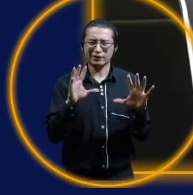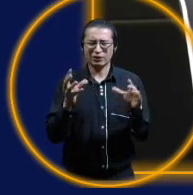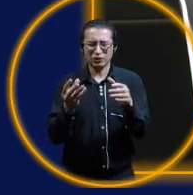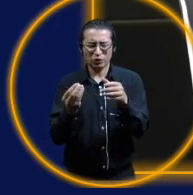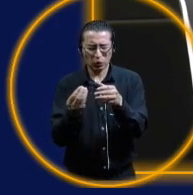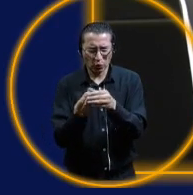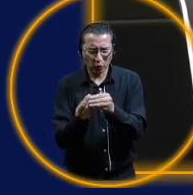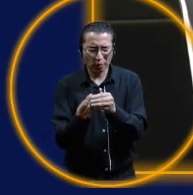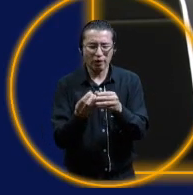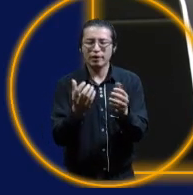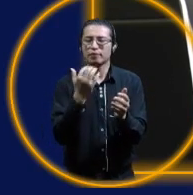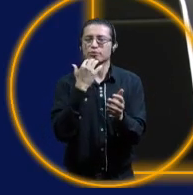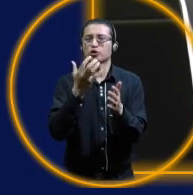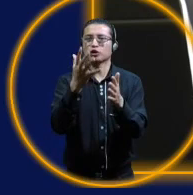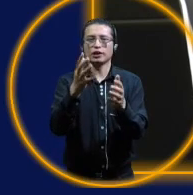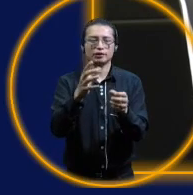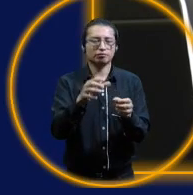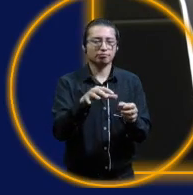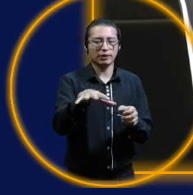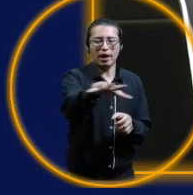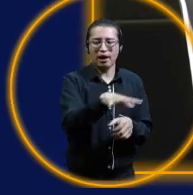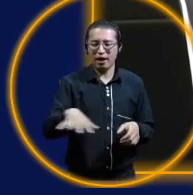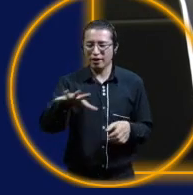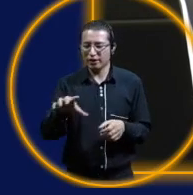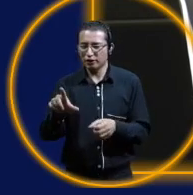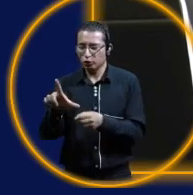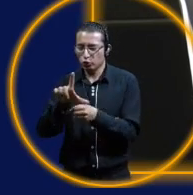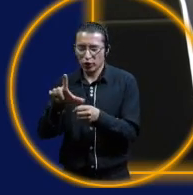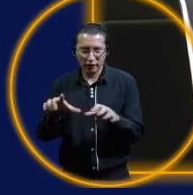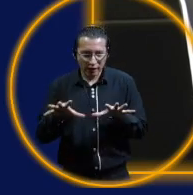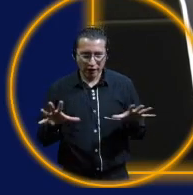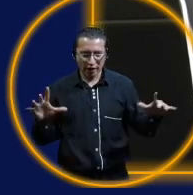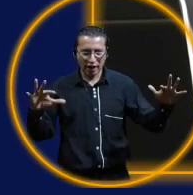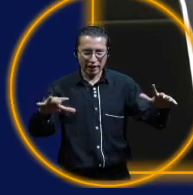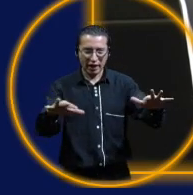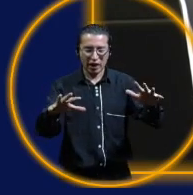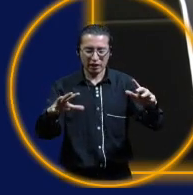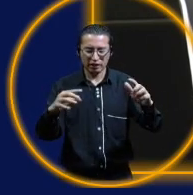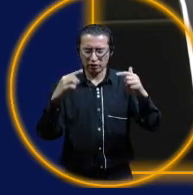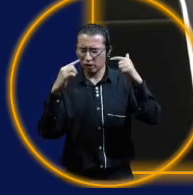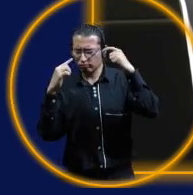I think that's a good mantra for any artist is